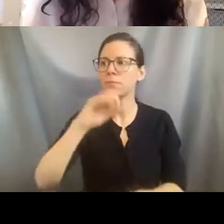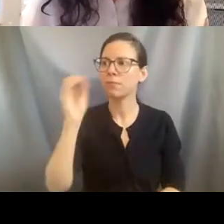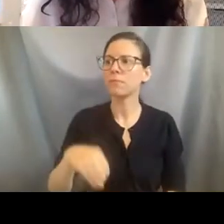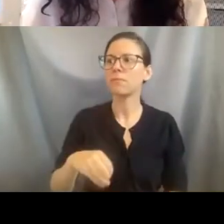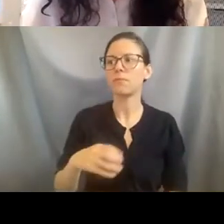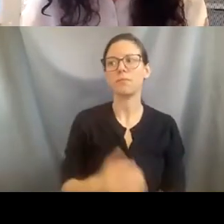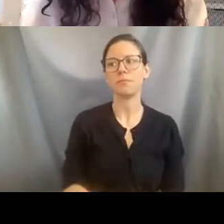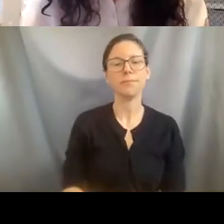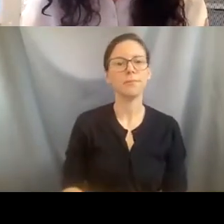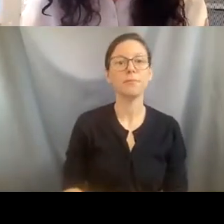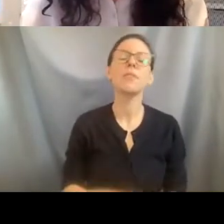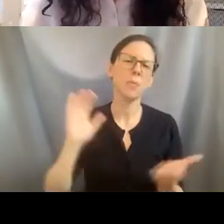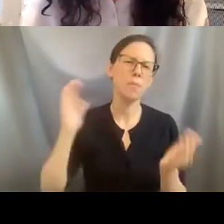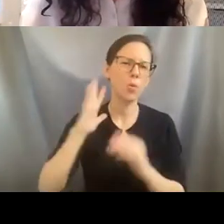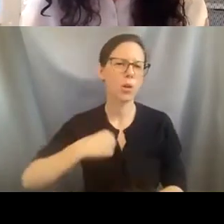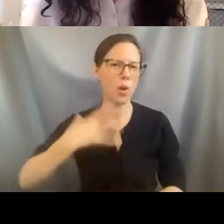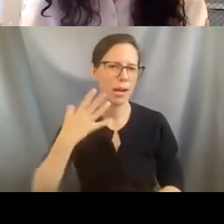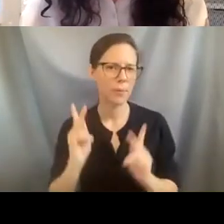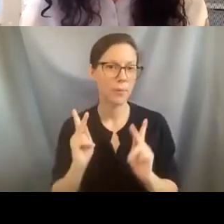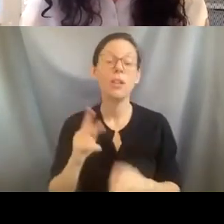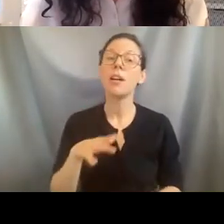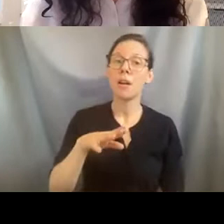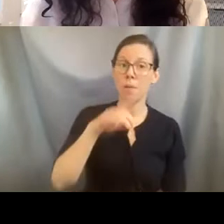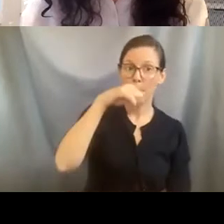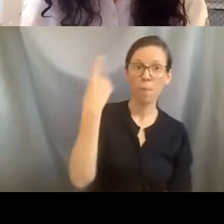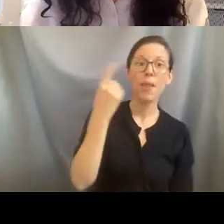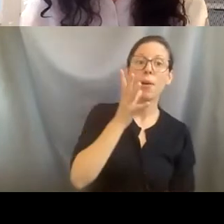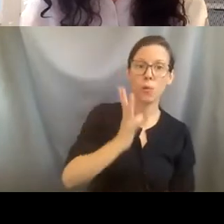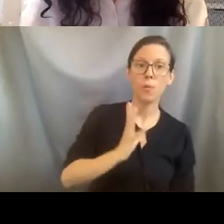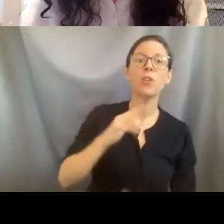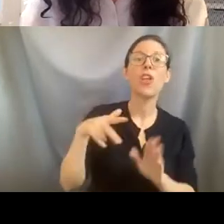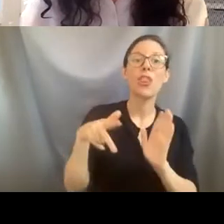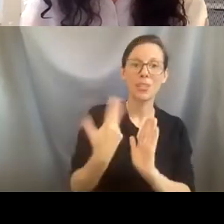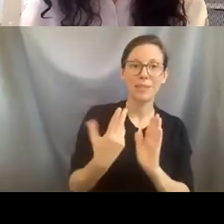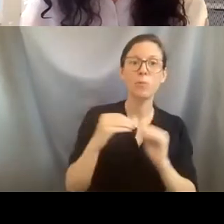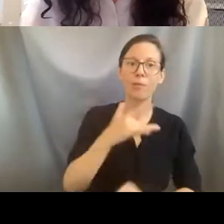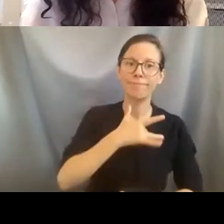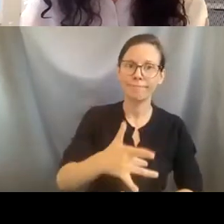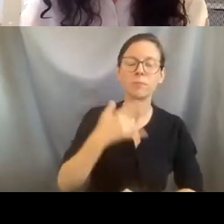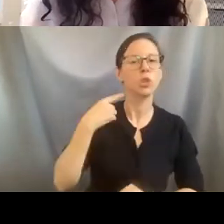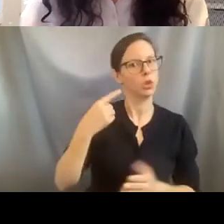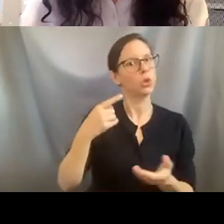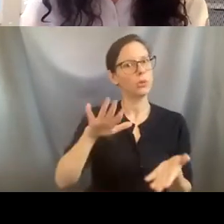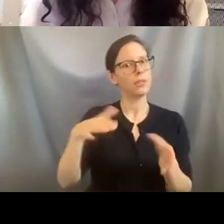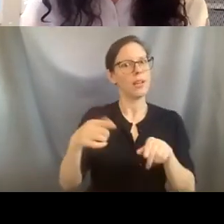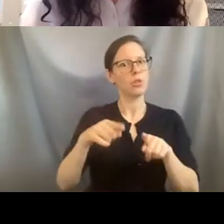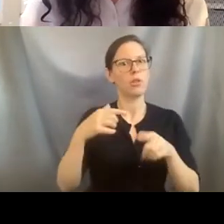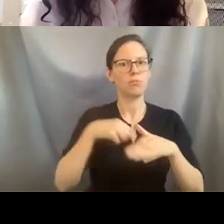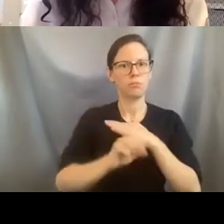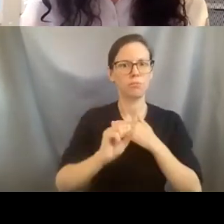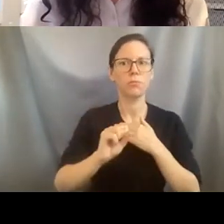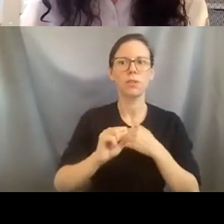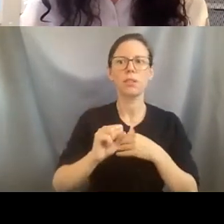not of color. So if Black women are 3 times more likely to die during childbirth, and they're saying, oh, that doesn't take